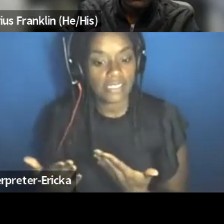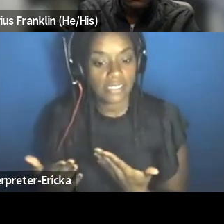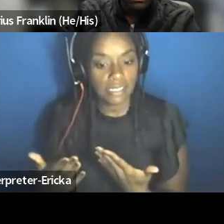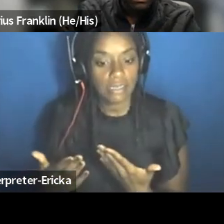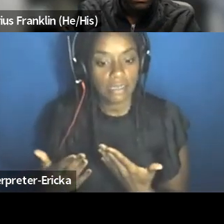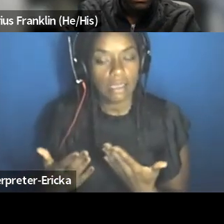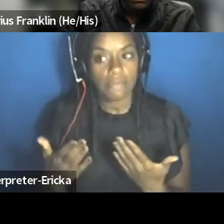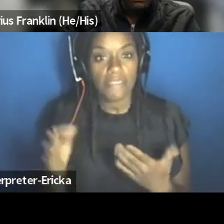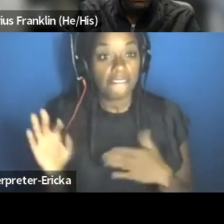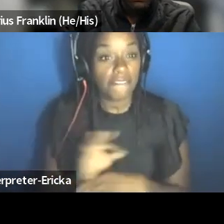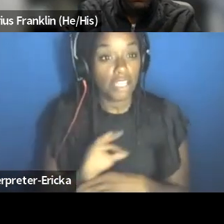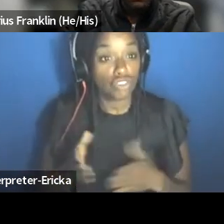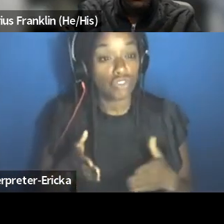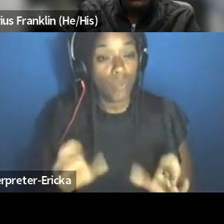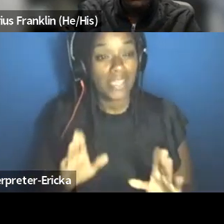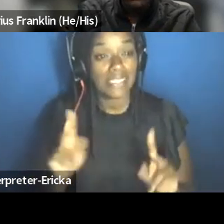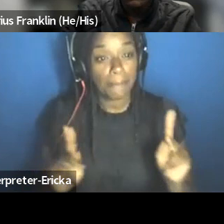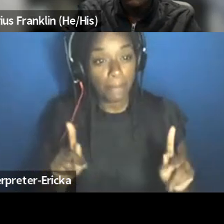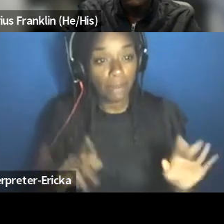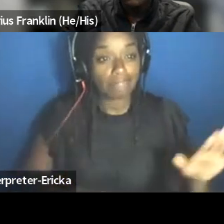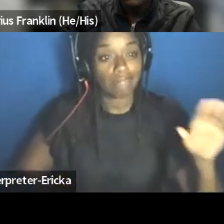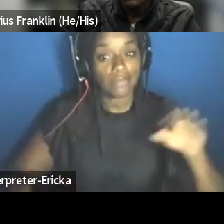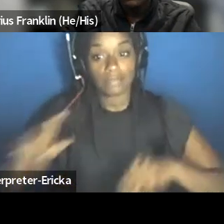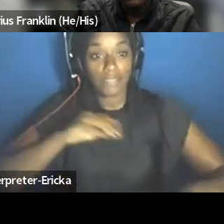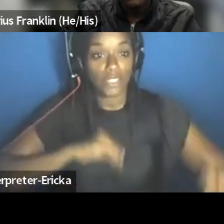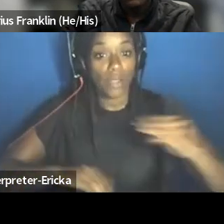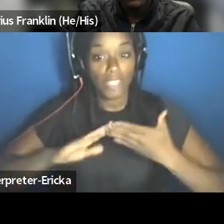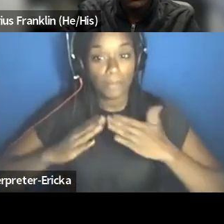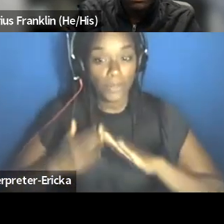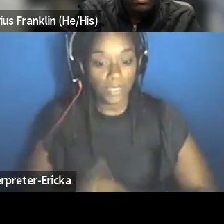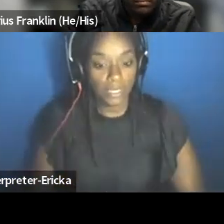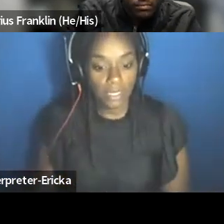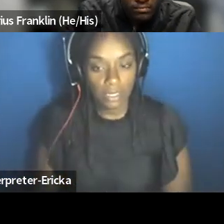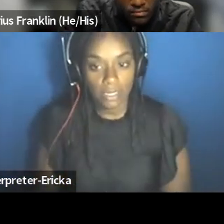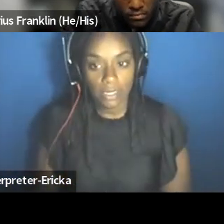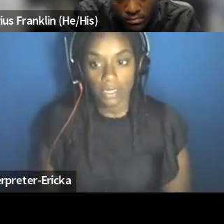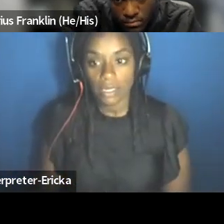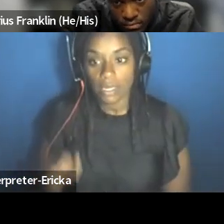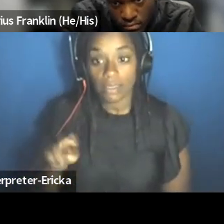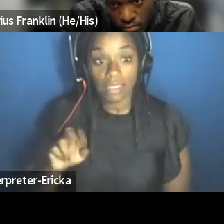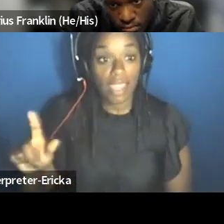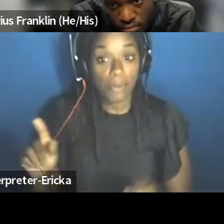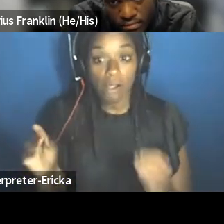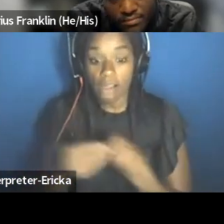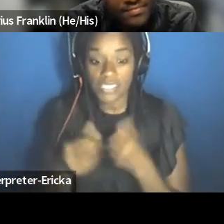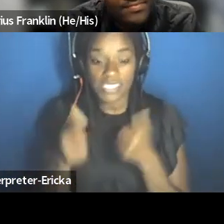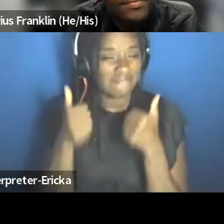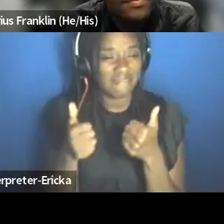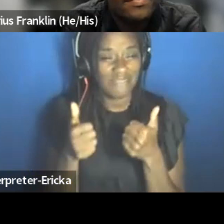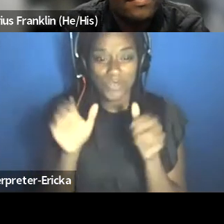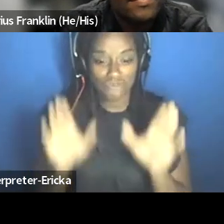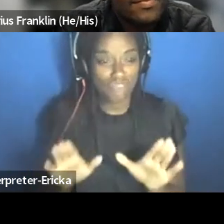get around our communities that we can be doing good. Thanks. The April office is really killing it down here in the